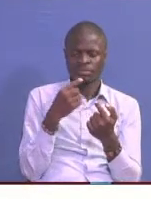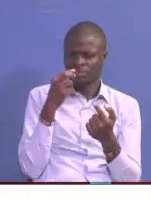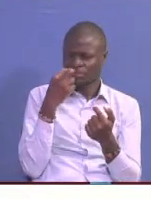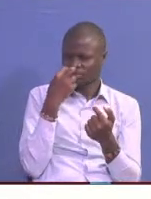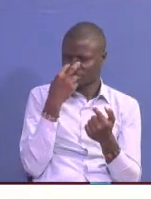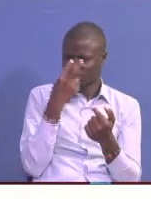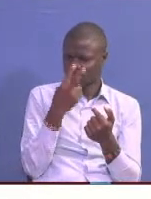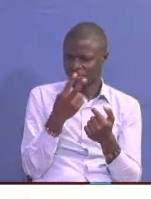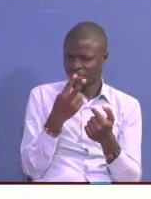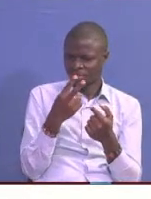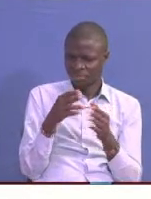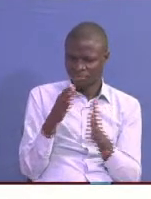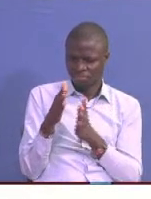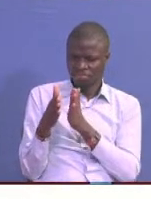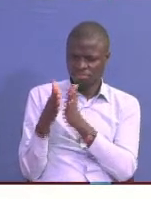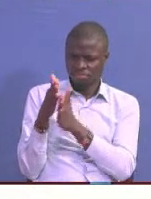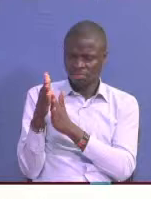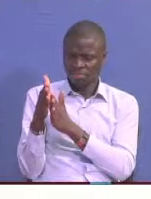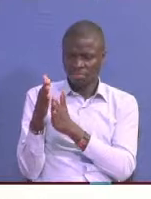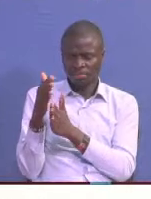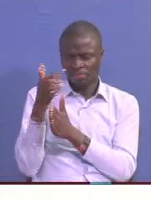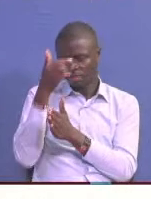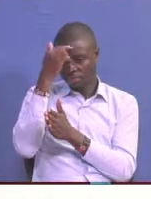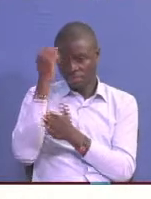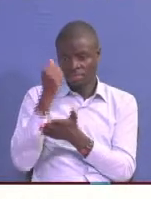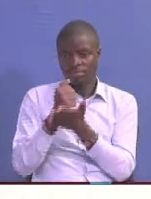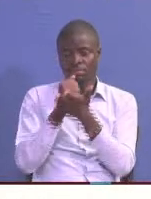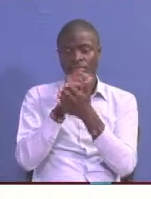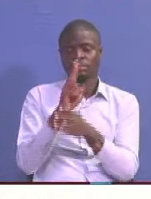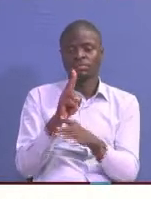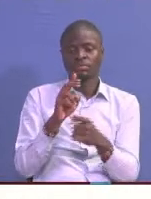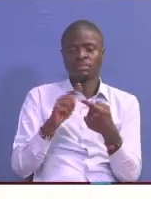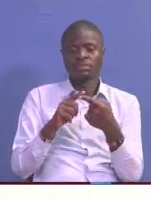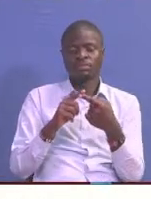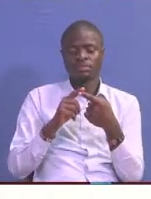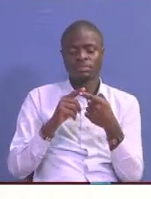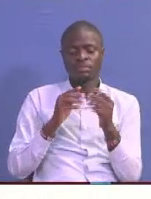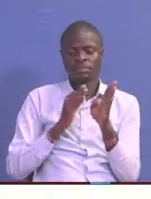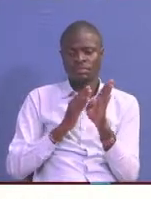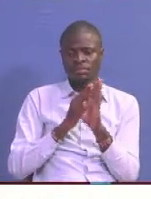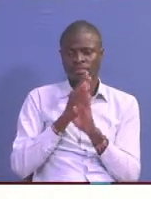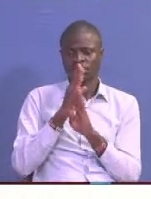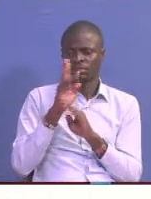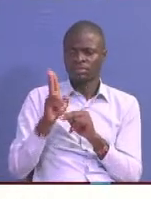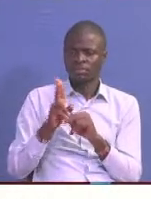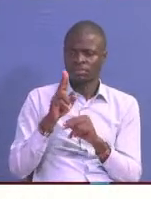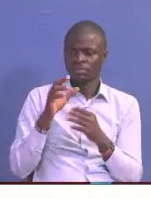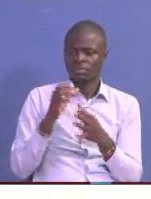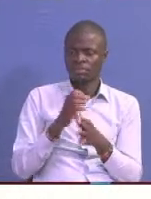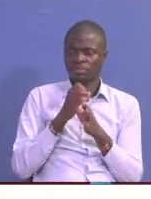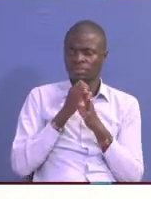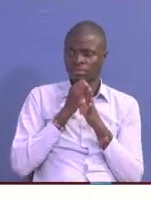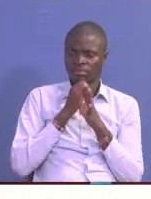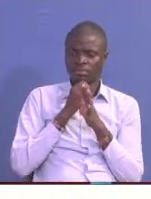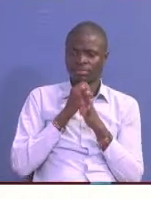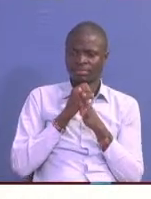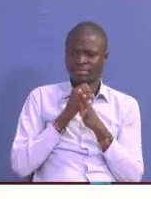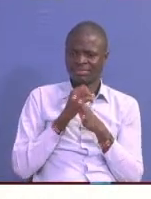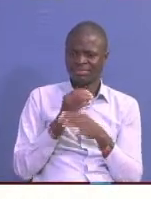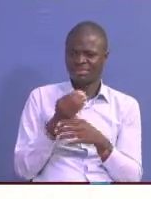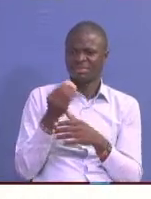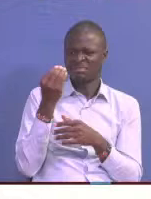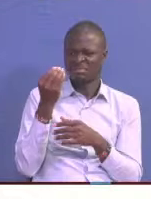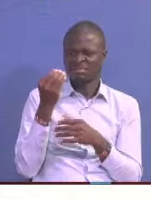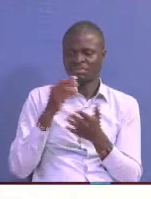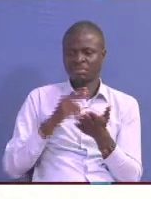vision and strategy, because it will help us to optimally use the scarce or inadequate resources